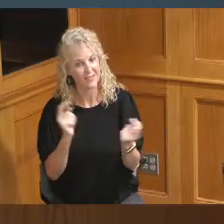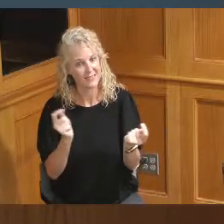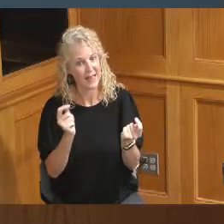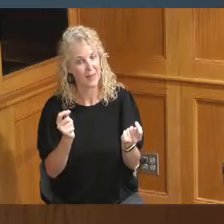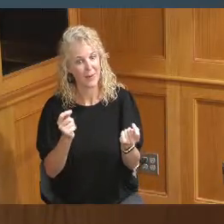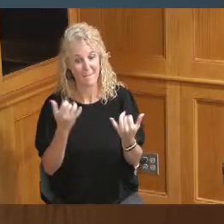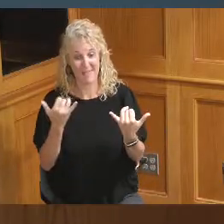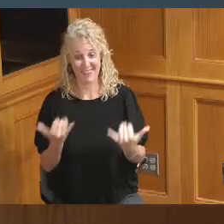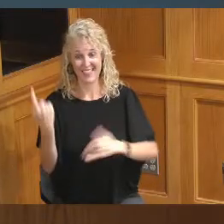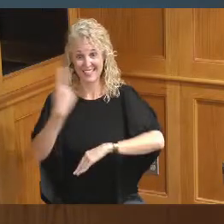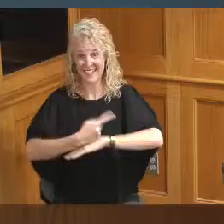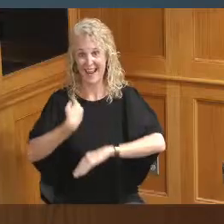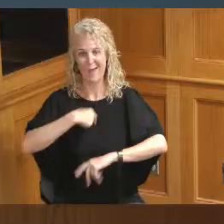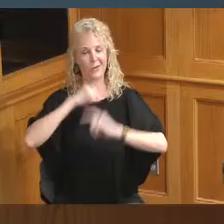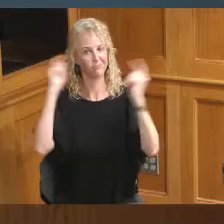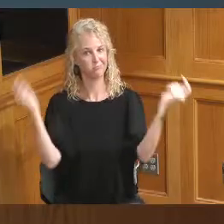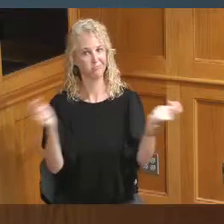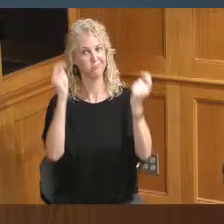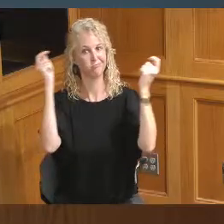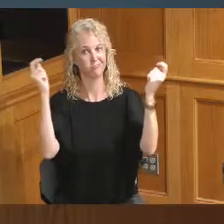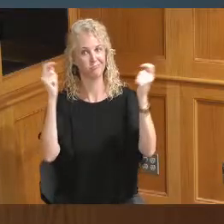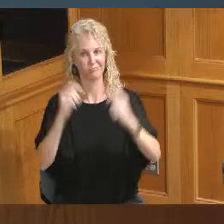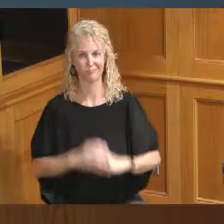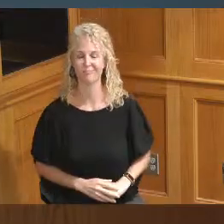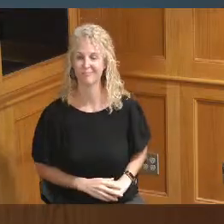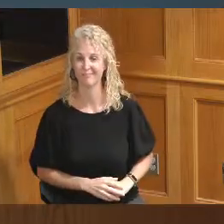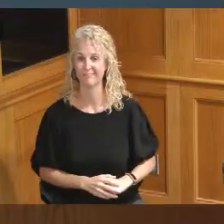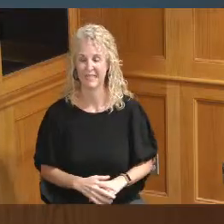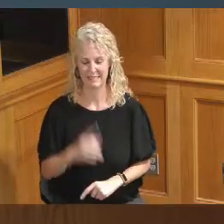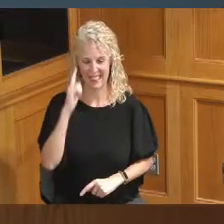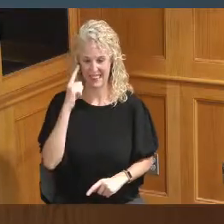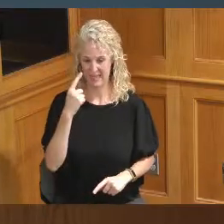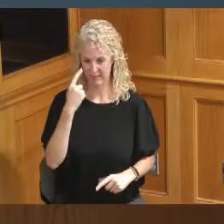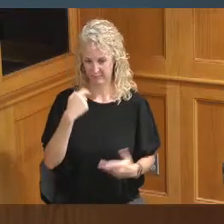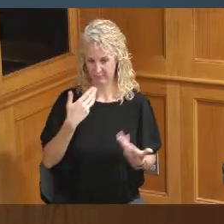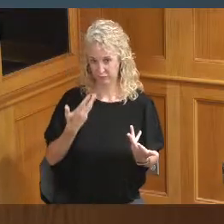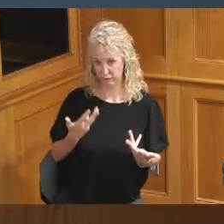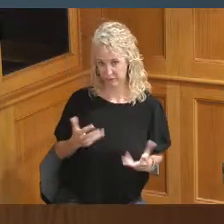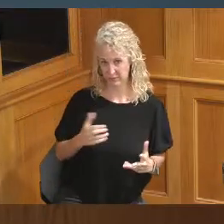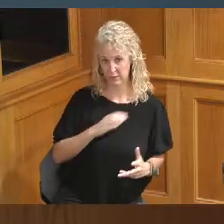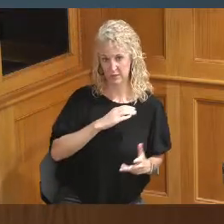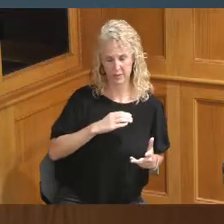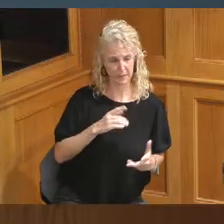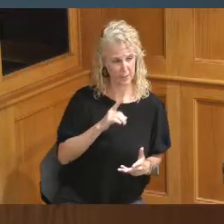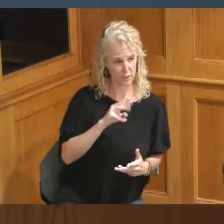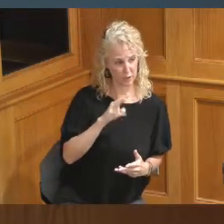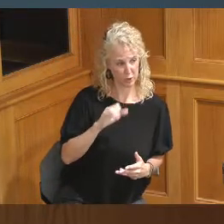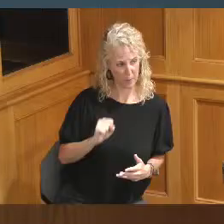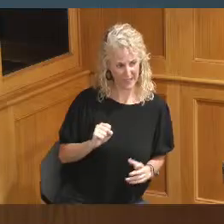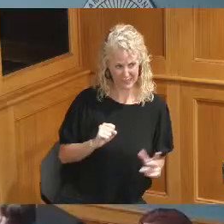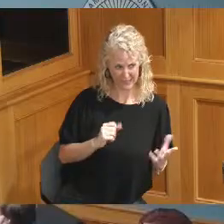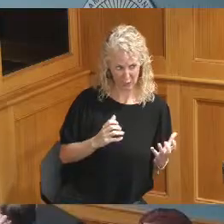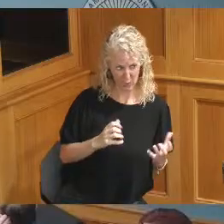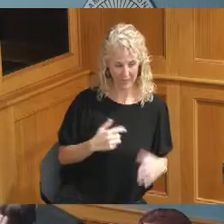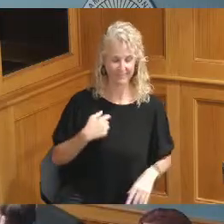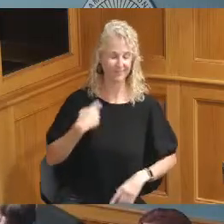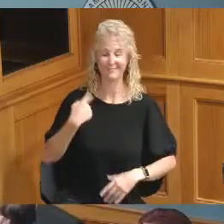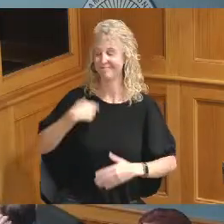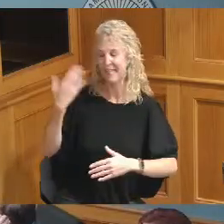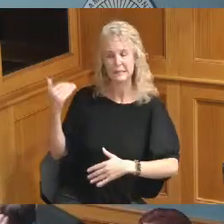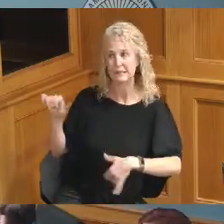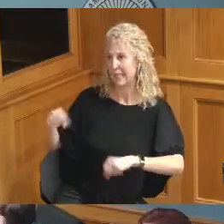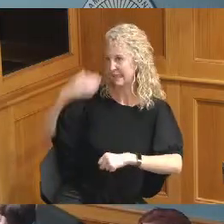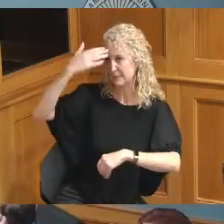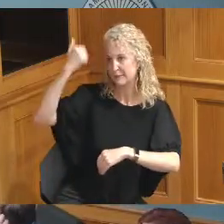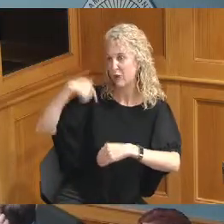this one. So I really appreciate his attendance there. That's all I have. Commissioner Summer, do you have one more thing? Just one other thing. I'm sorry I forgot about it,